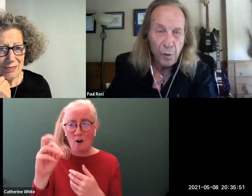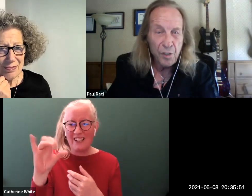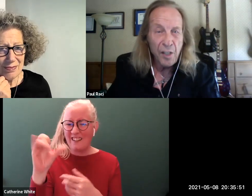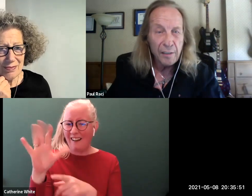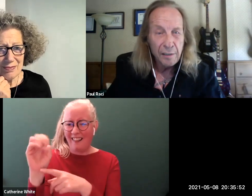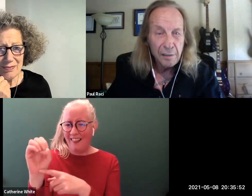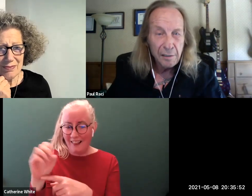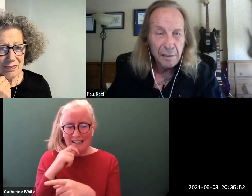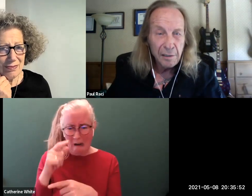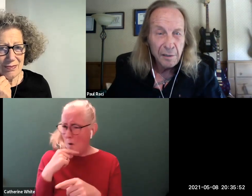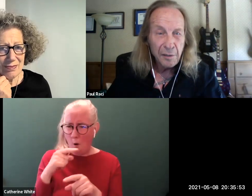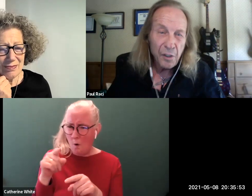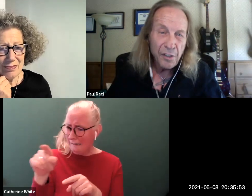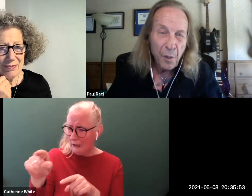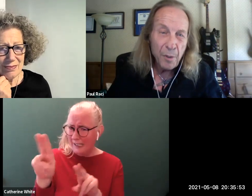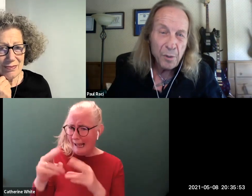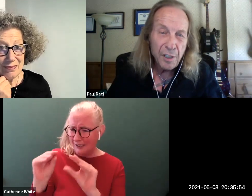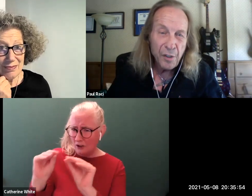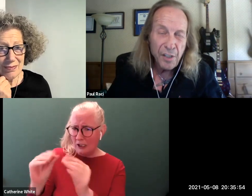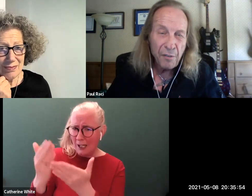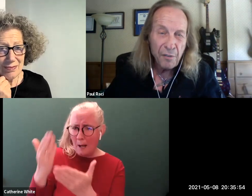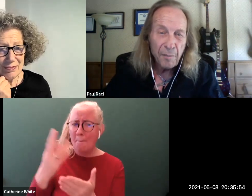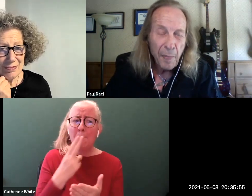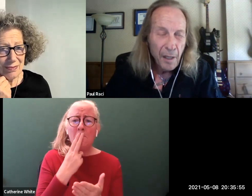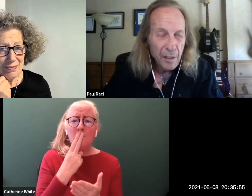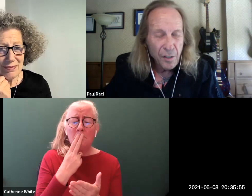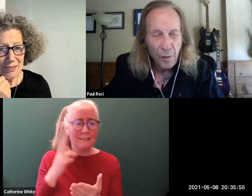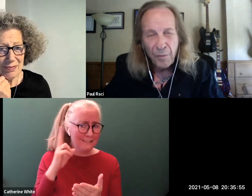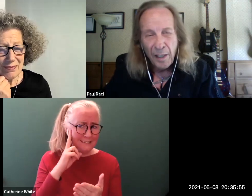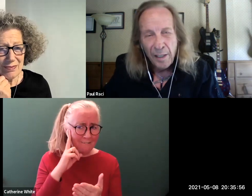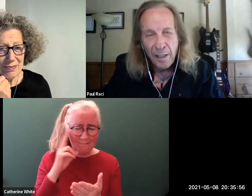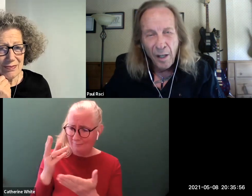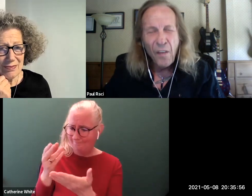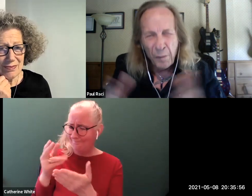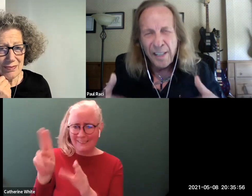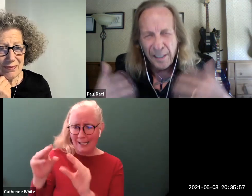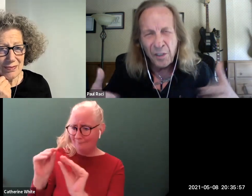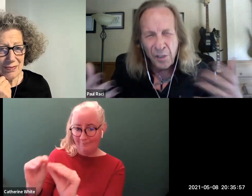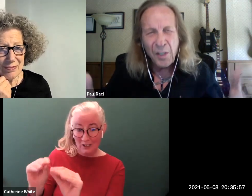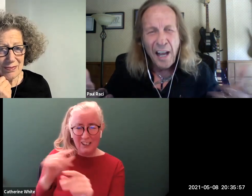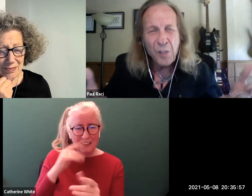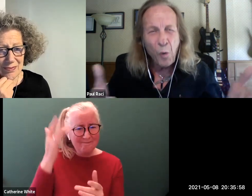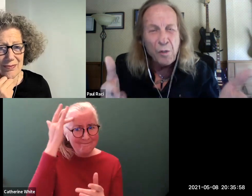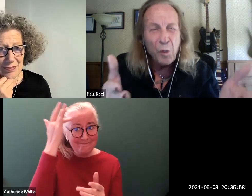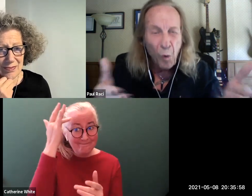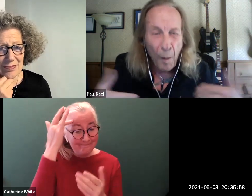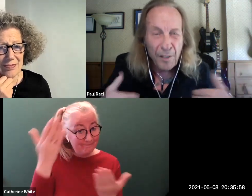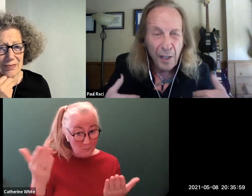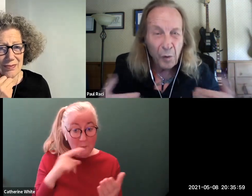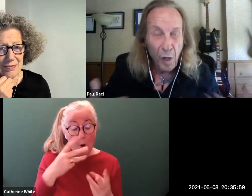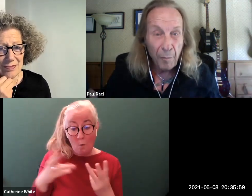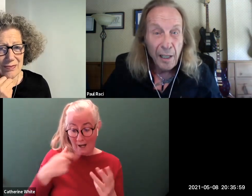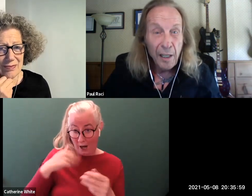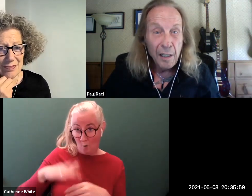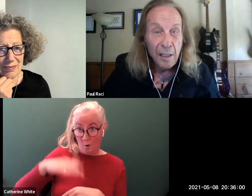learning. Of course not. They're mute, they're deaf. So all that ridiculousness. And so when you grow up, as I